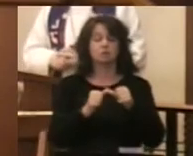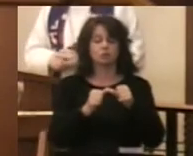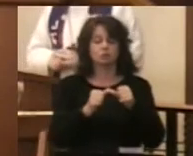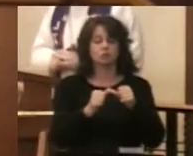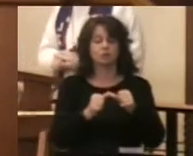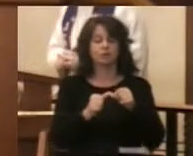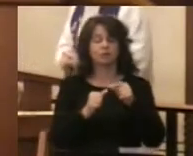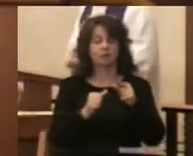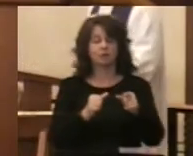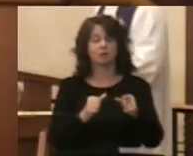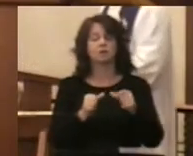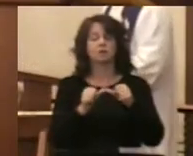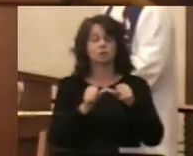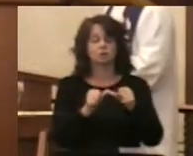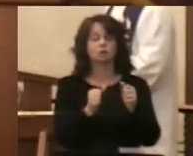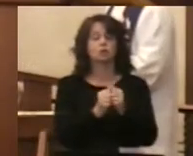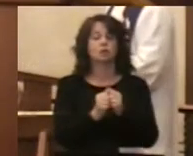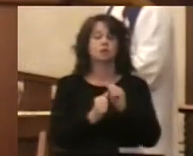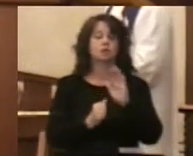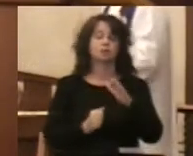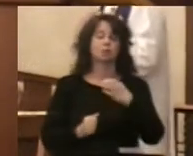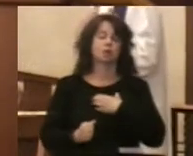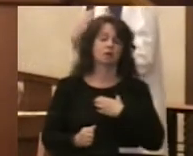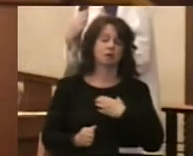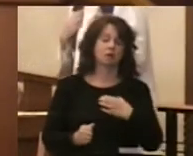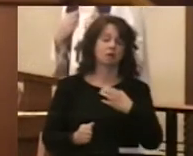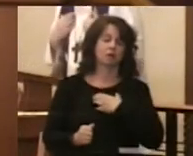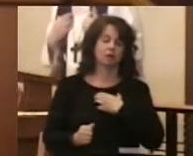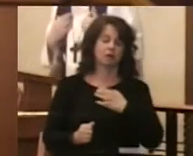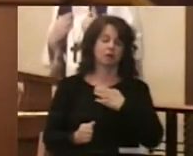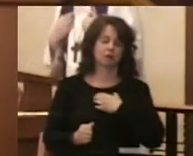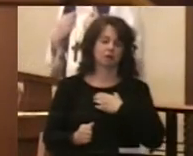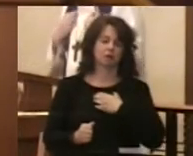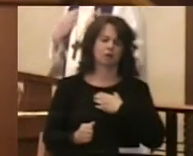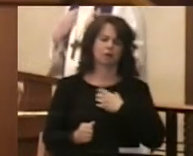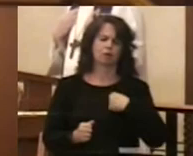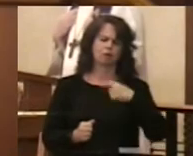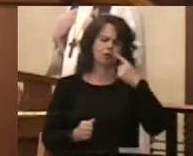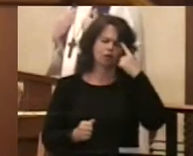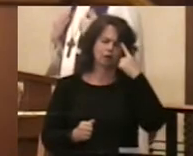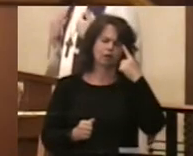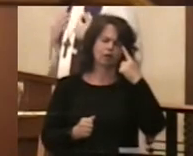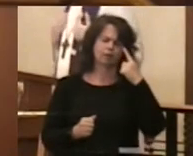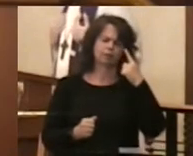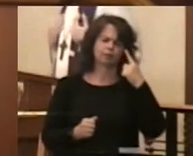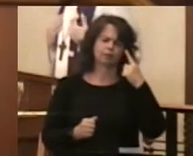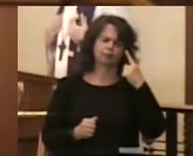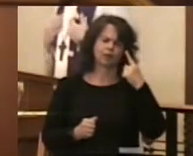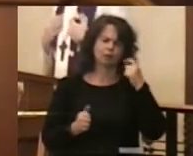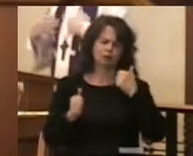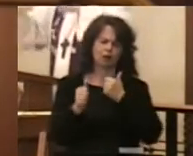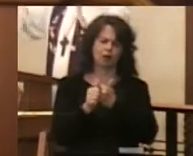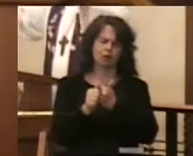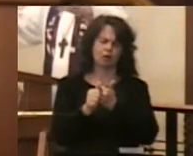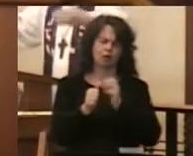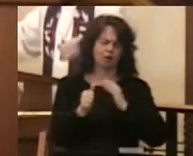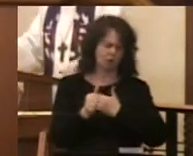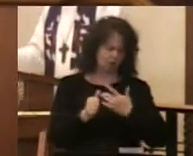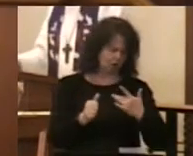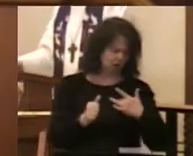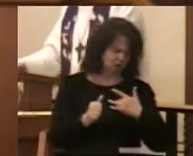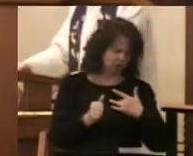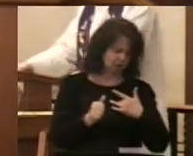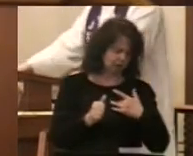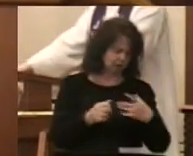a long complaint. And as much as we follow other gods, as much as we follow our own hearts over God's